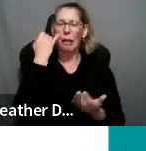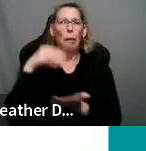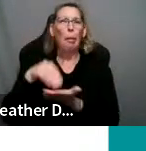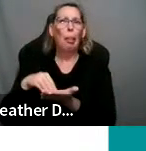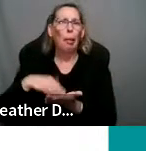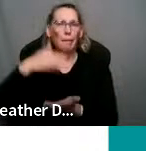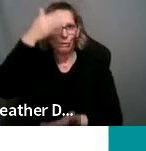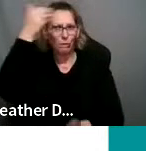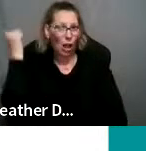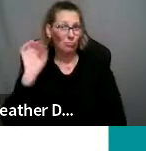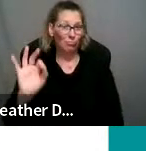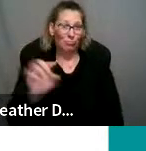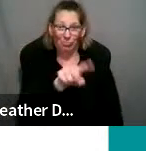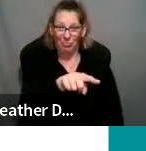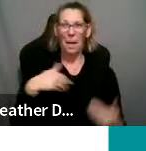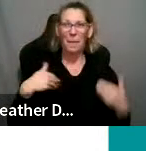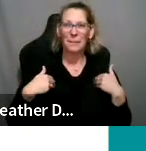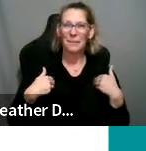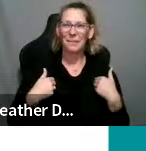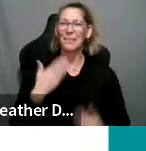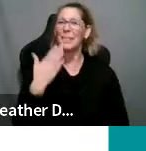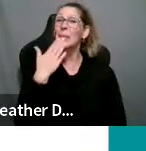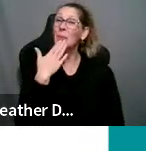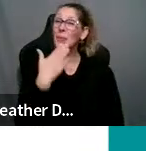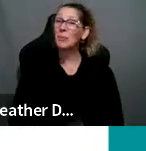Great. Thank you so much.